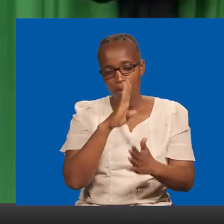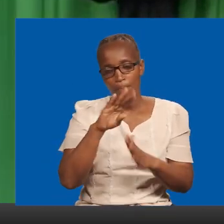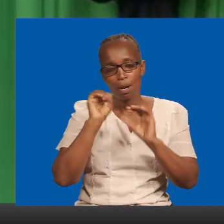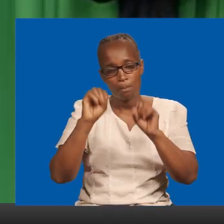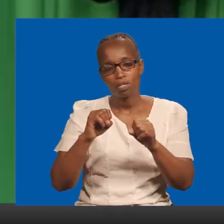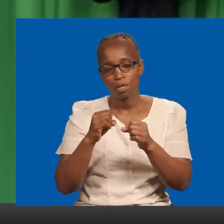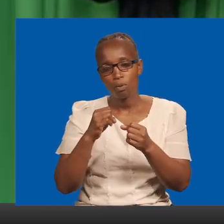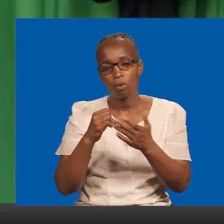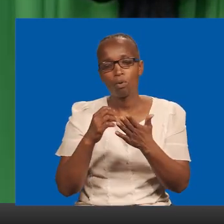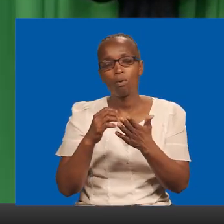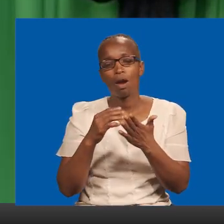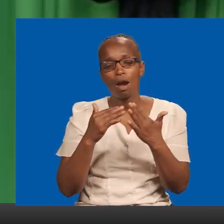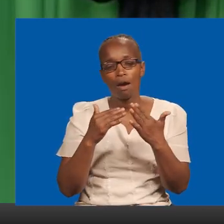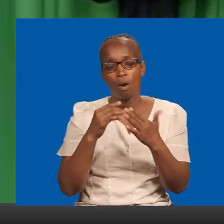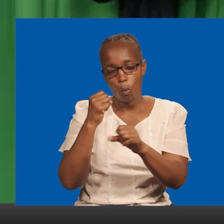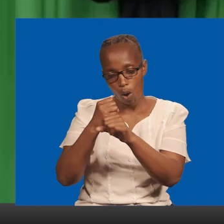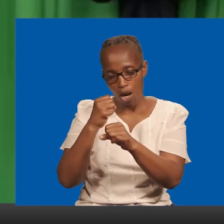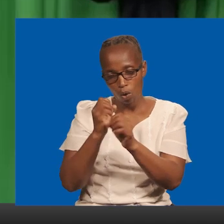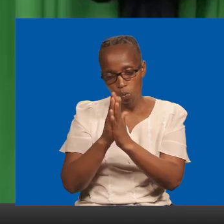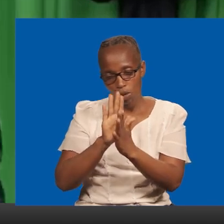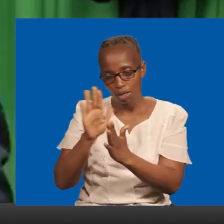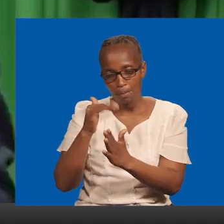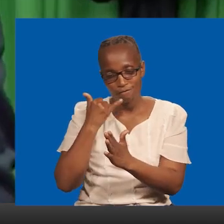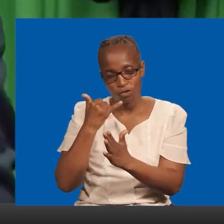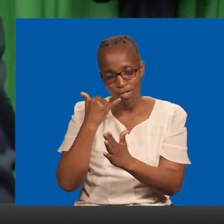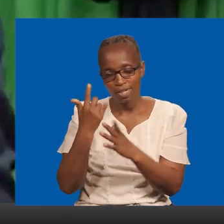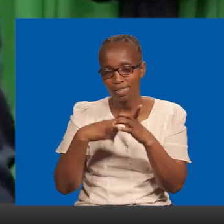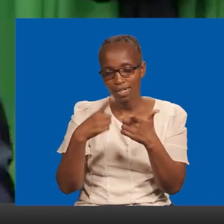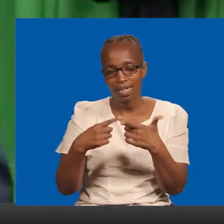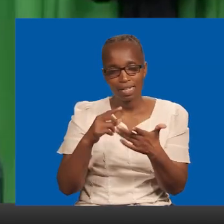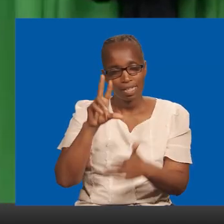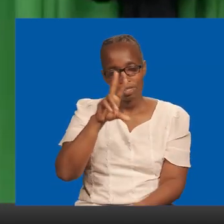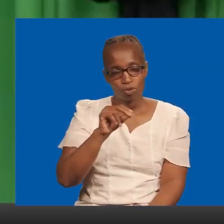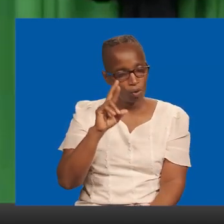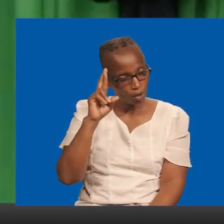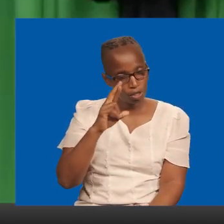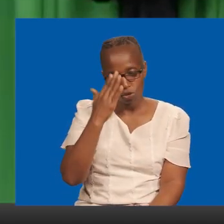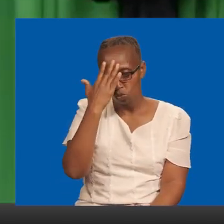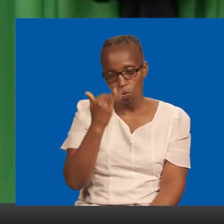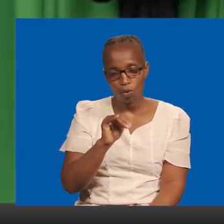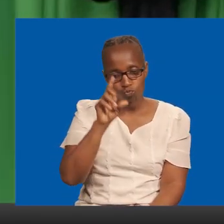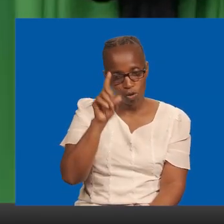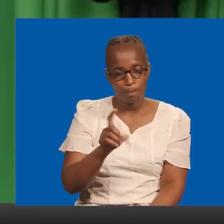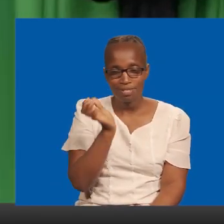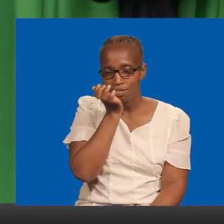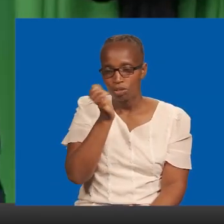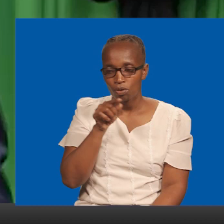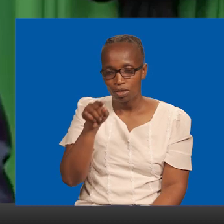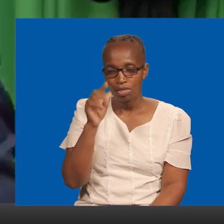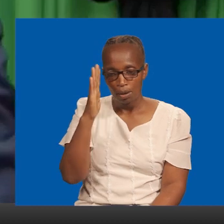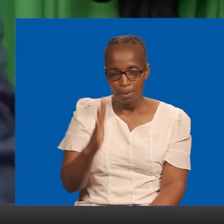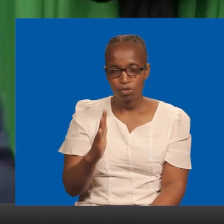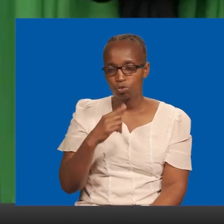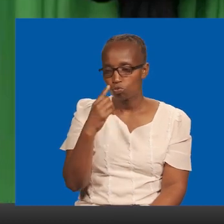phone, there is absolutely no reason why we cannot facilitate that person in Moyale or indeed in any